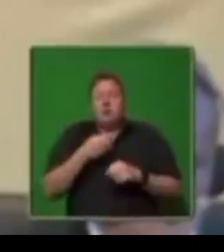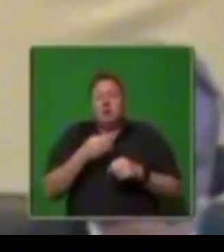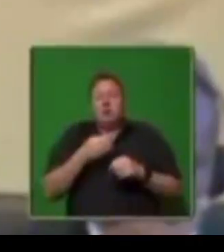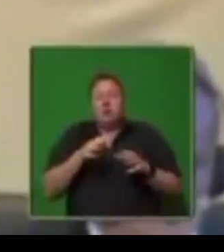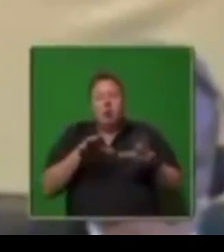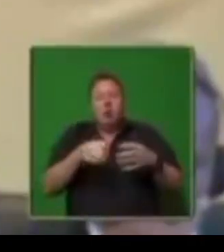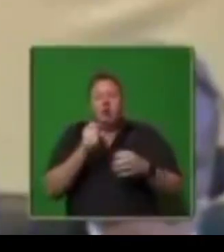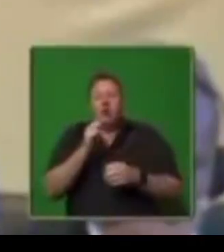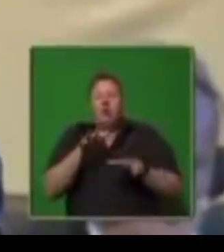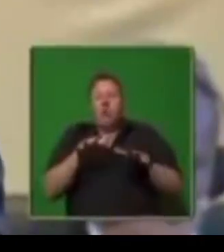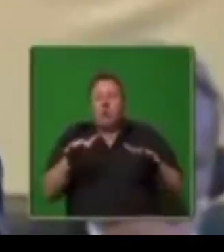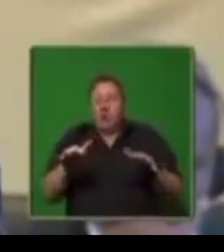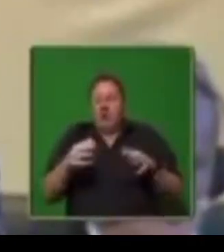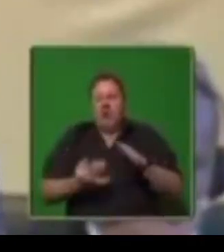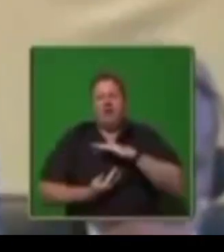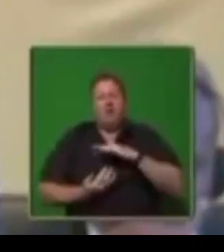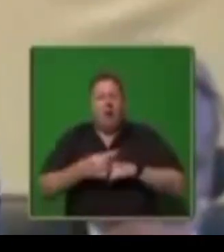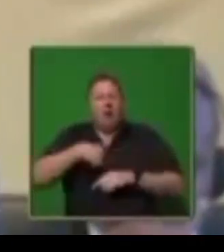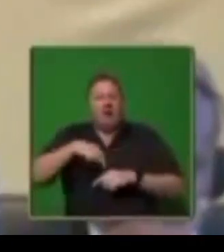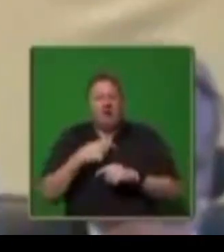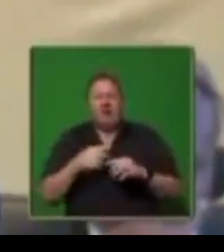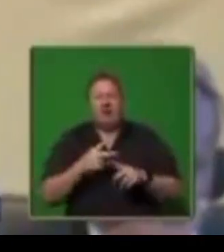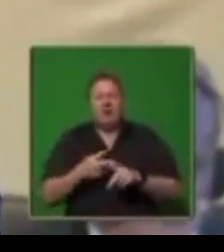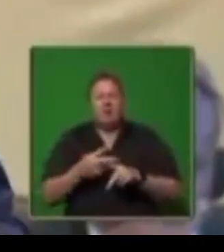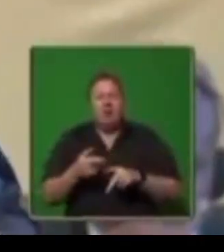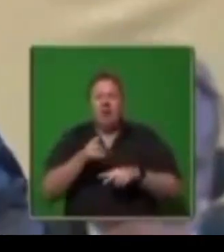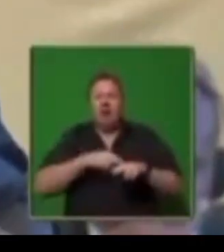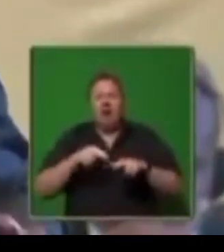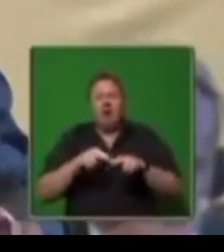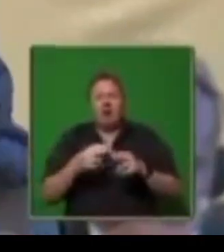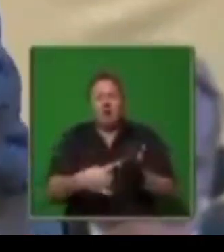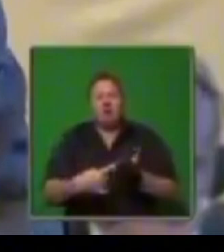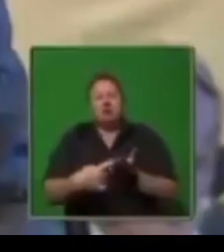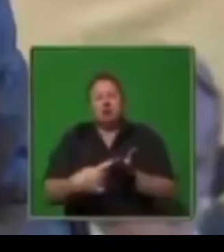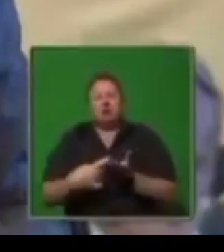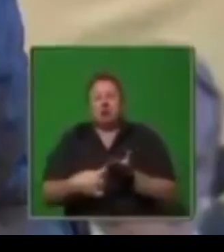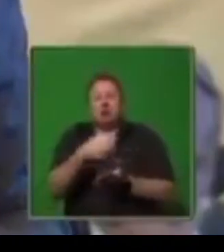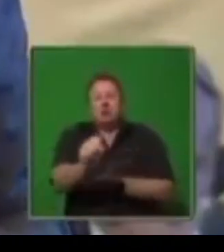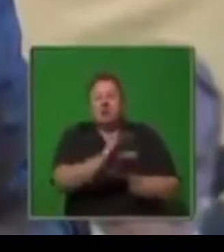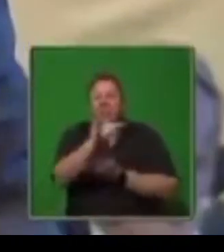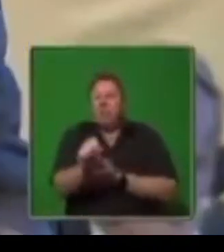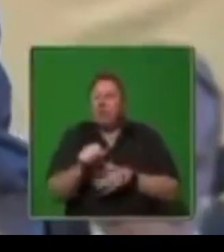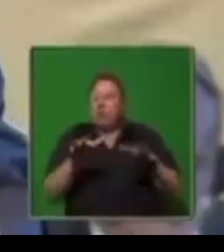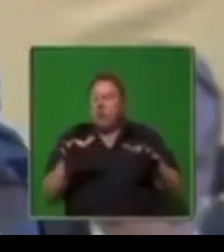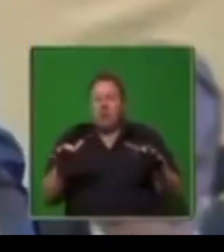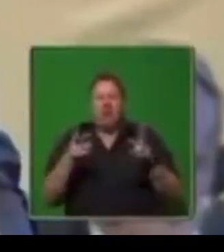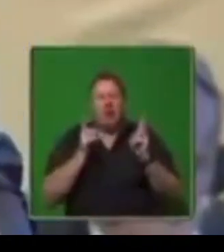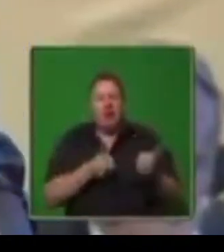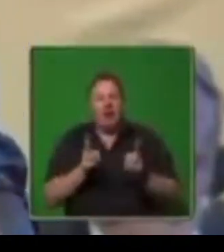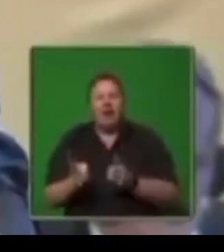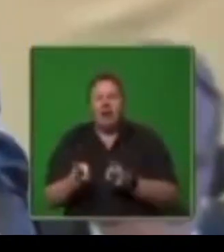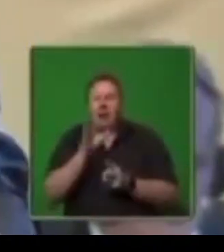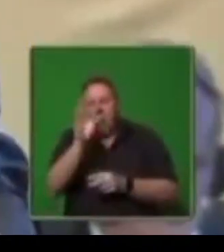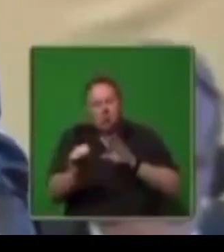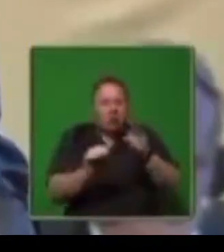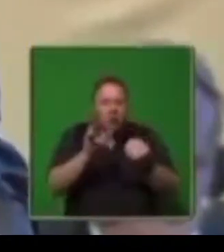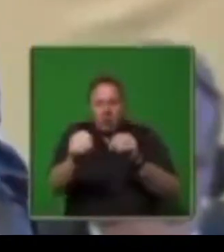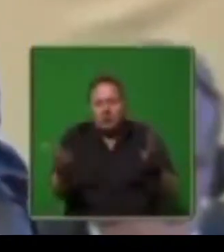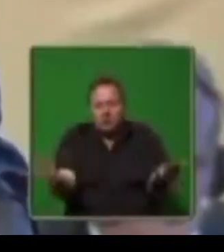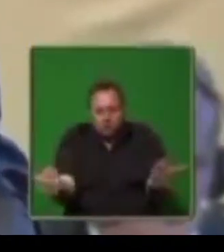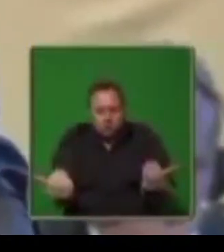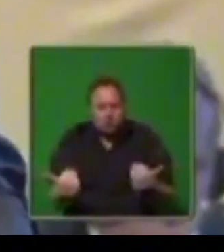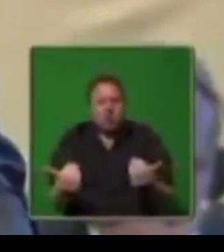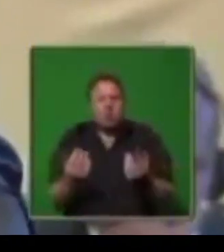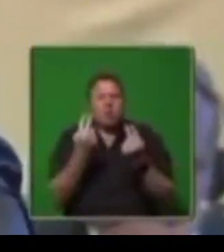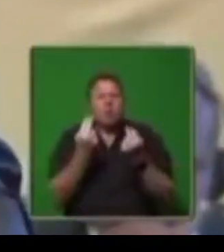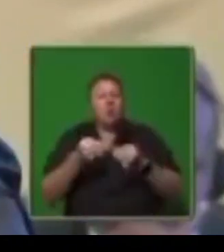People that inspires us as we prepare for a national dialogue in which South Africans are once again called upon to